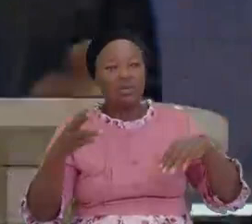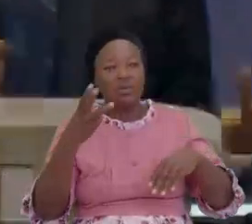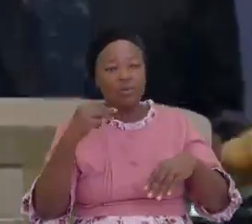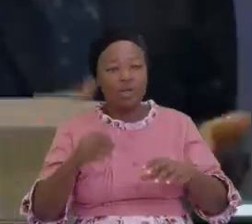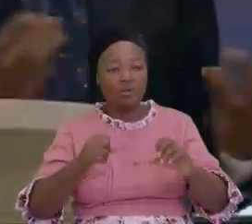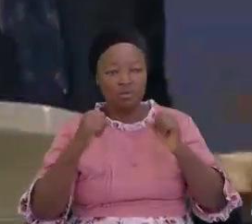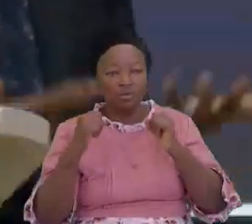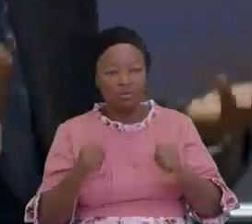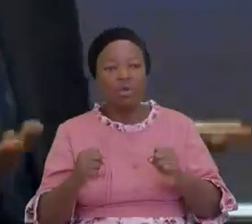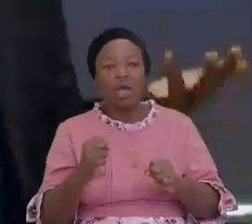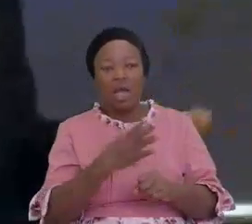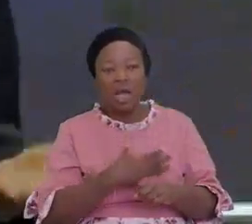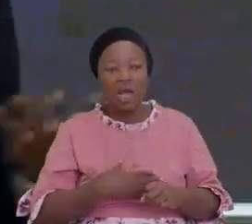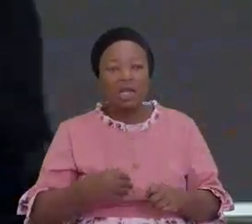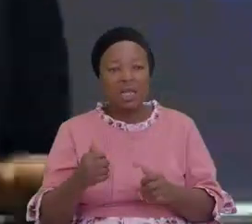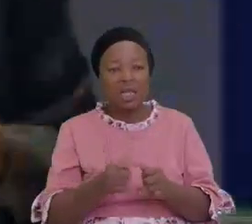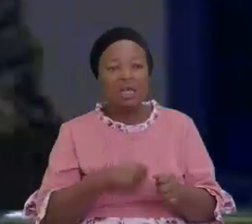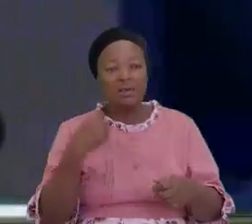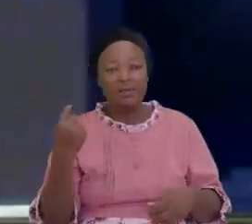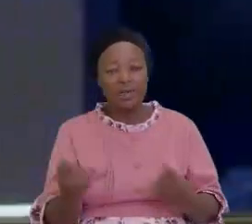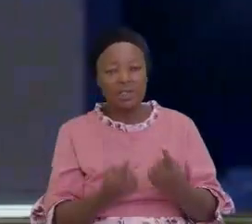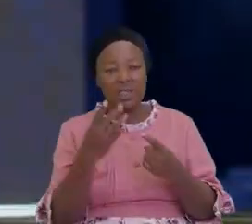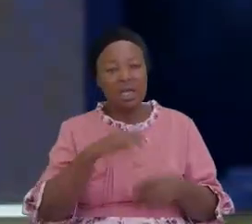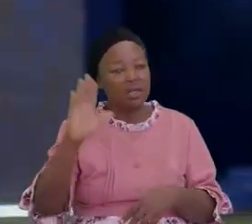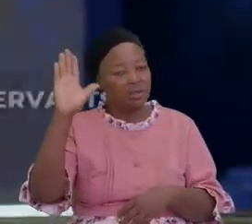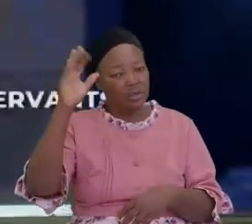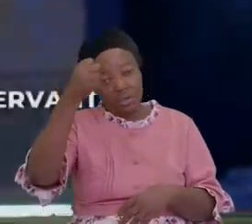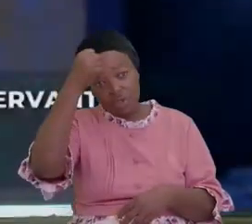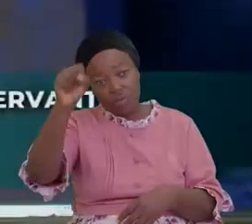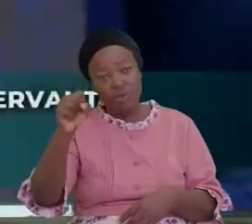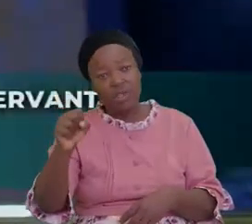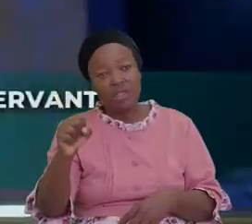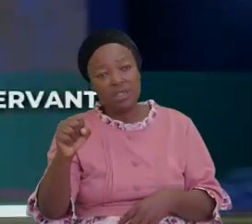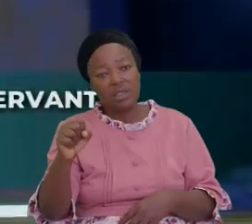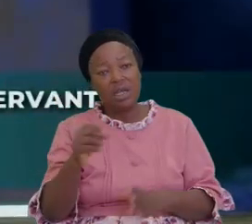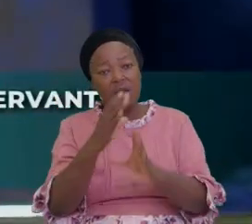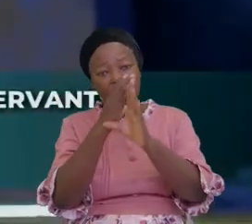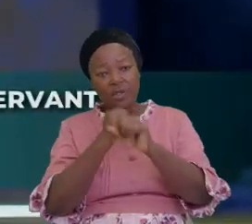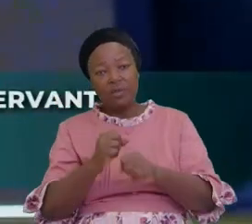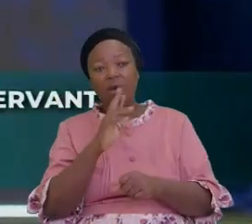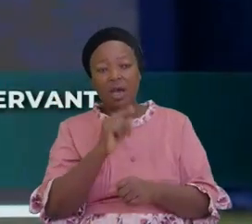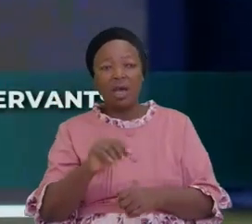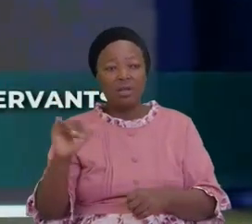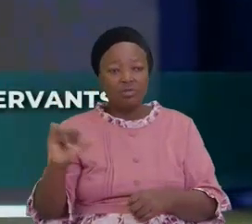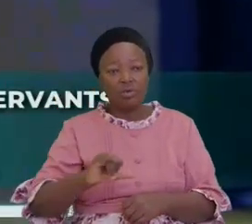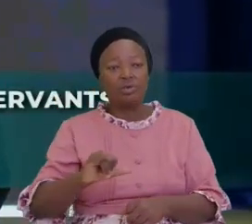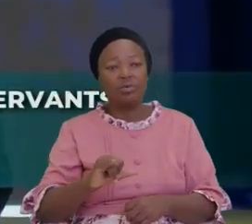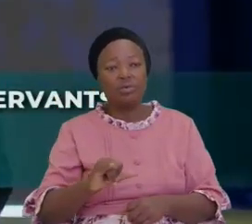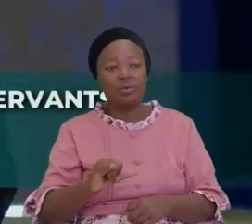and every transgression and disobedience received a just recompense of